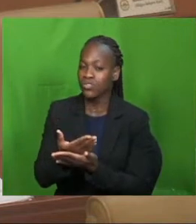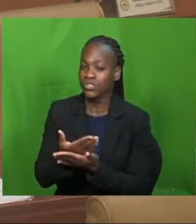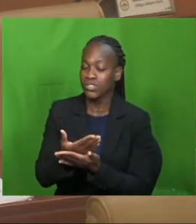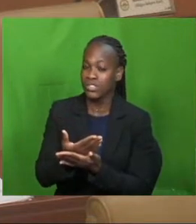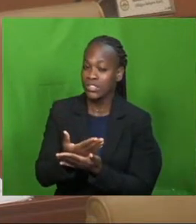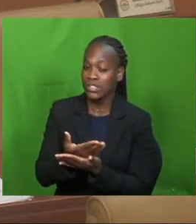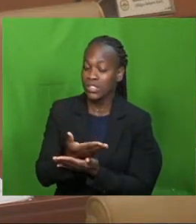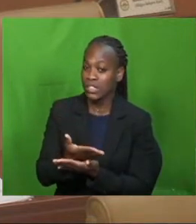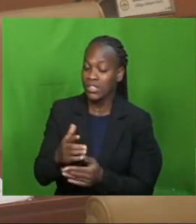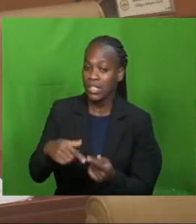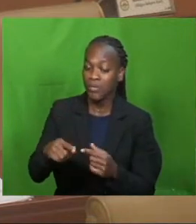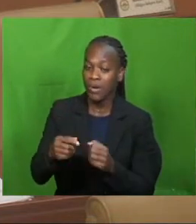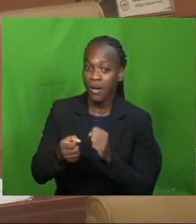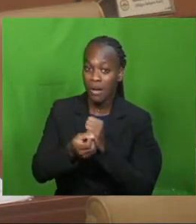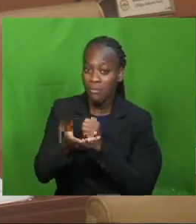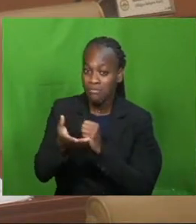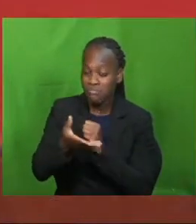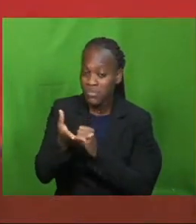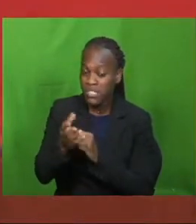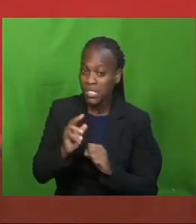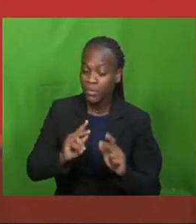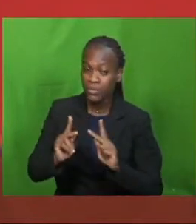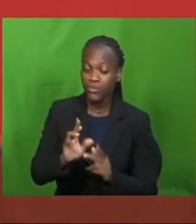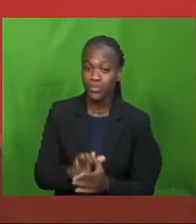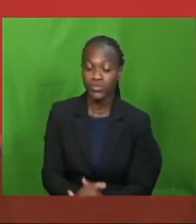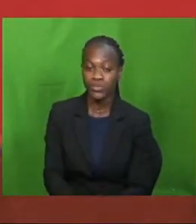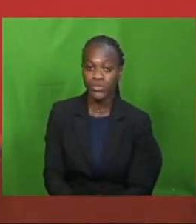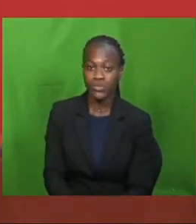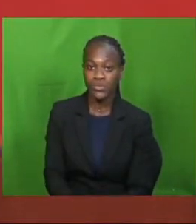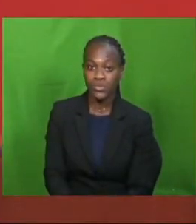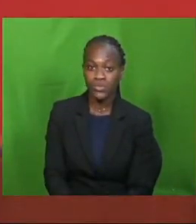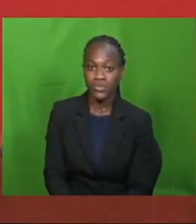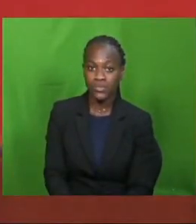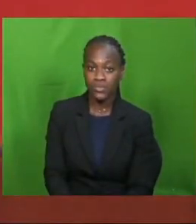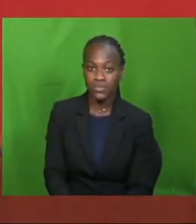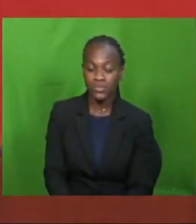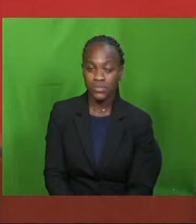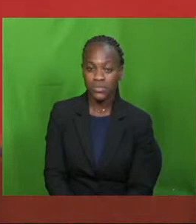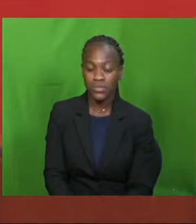airwaves. Thank you very much. Honourable Minister.